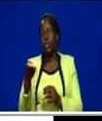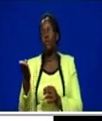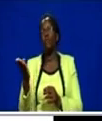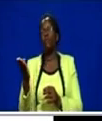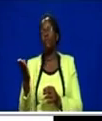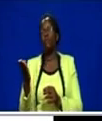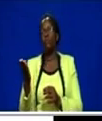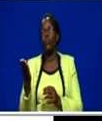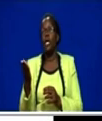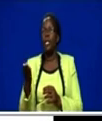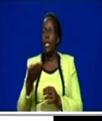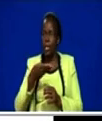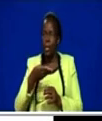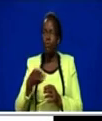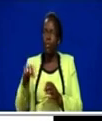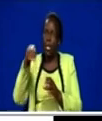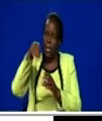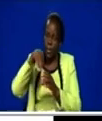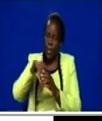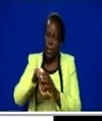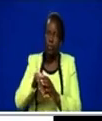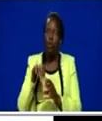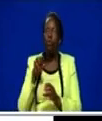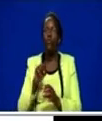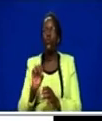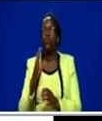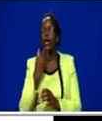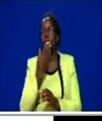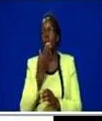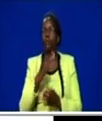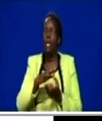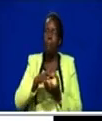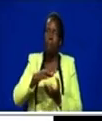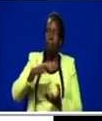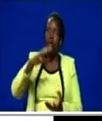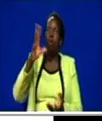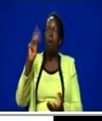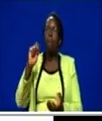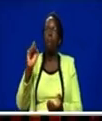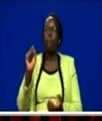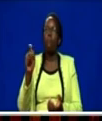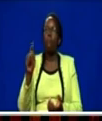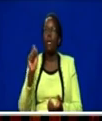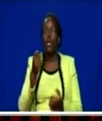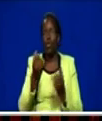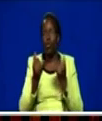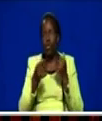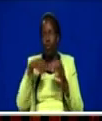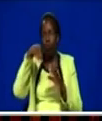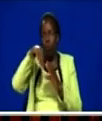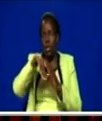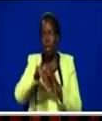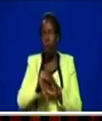been given, they give you the depth of your answer. So if there are more marks, then you need to go more deeper. If there are less